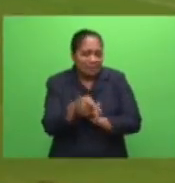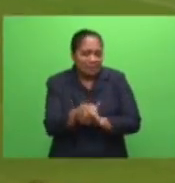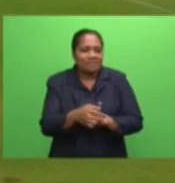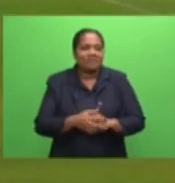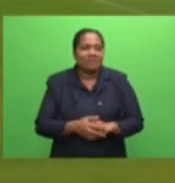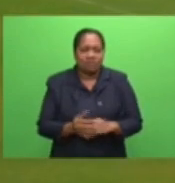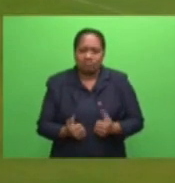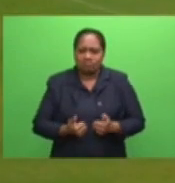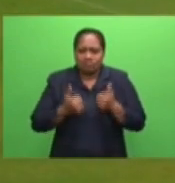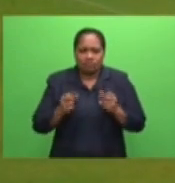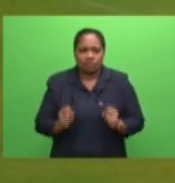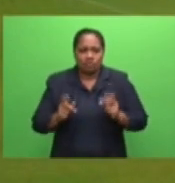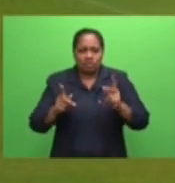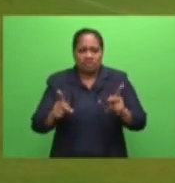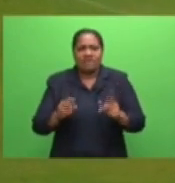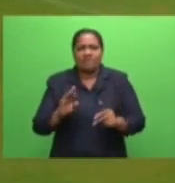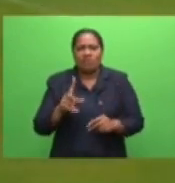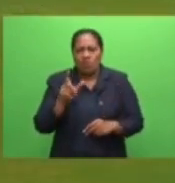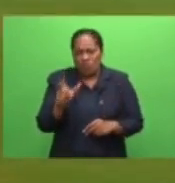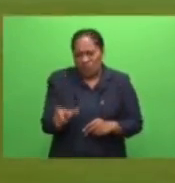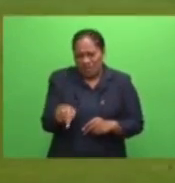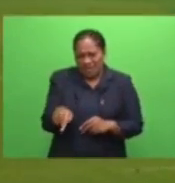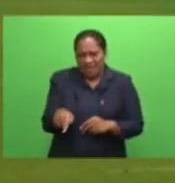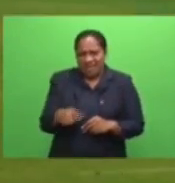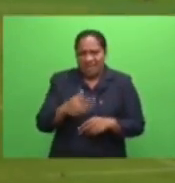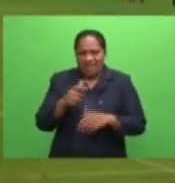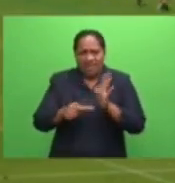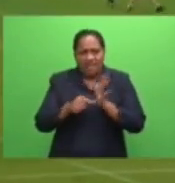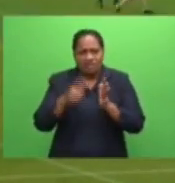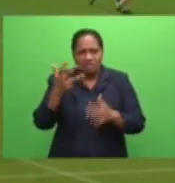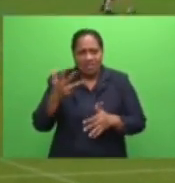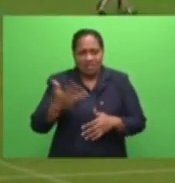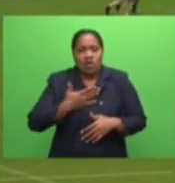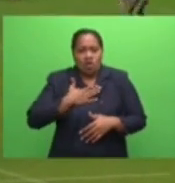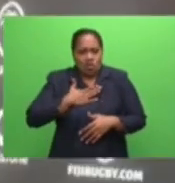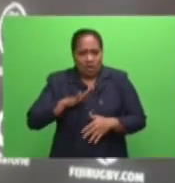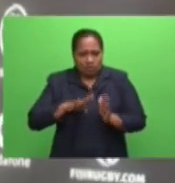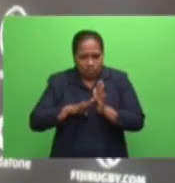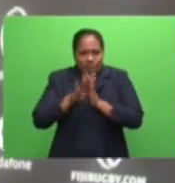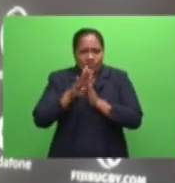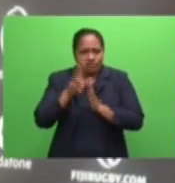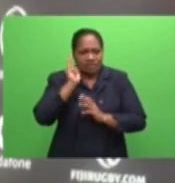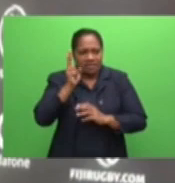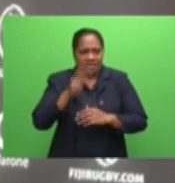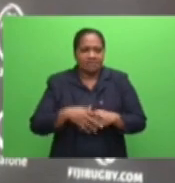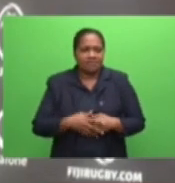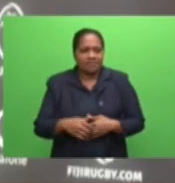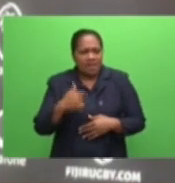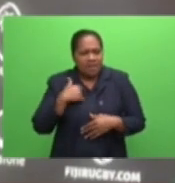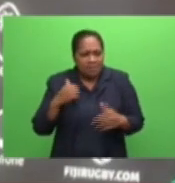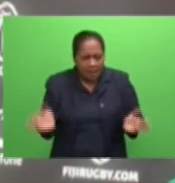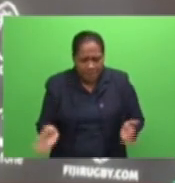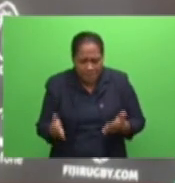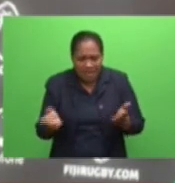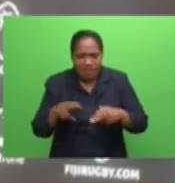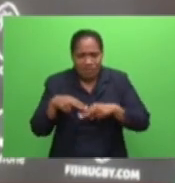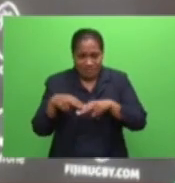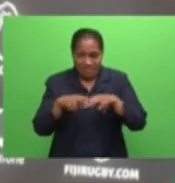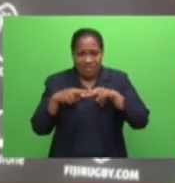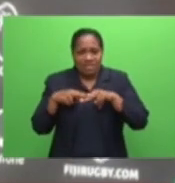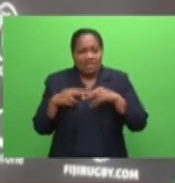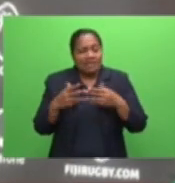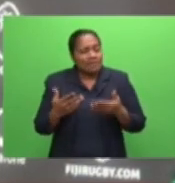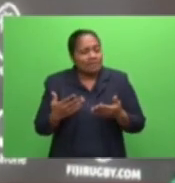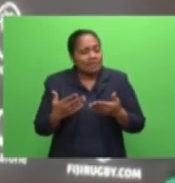like 19-year-old HARINA ERASITO, who wants to rise to another level in rugby. I've been playing for Fiji for